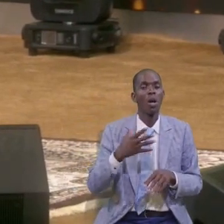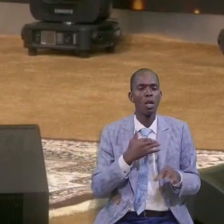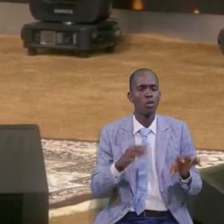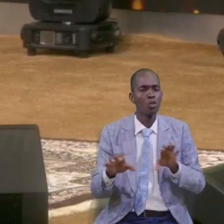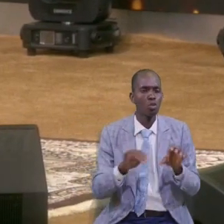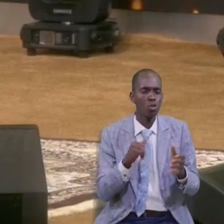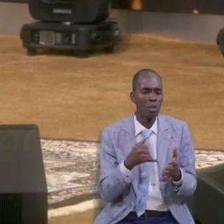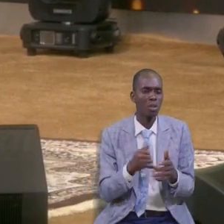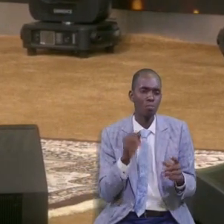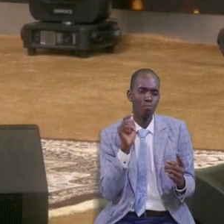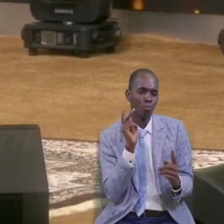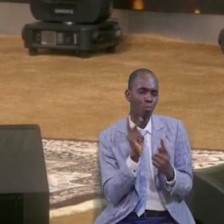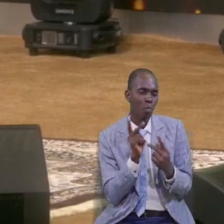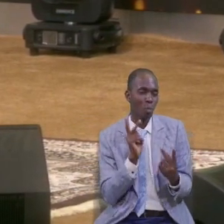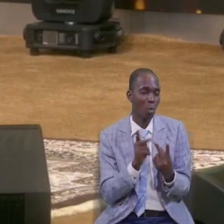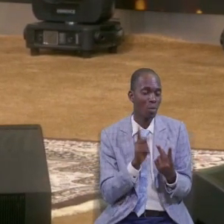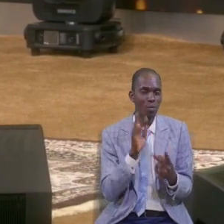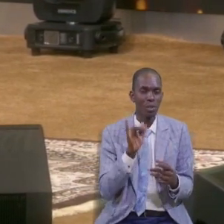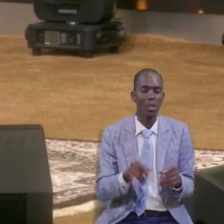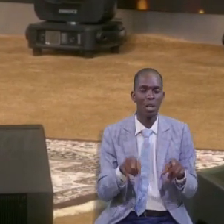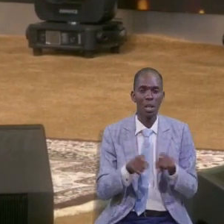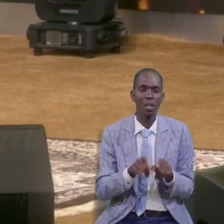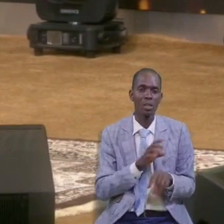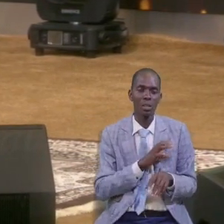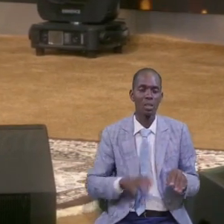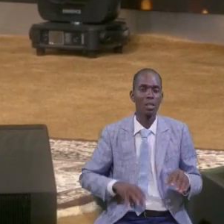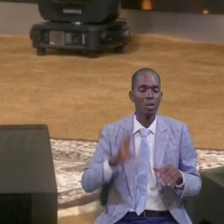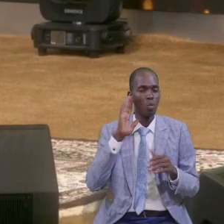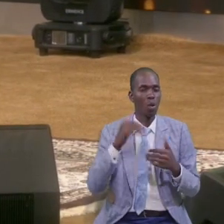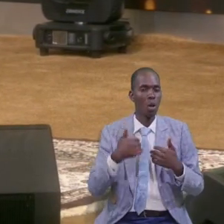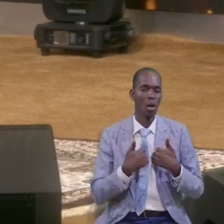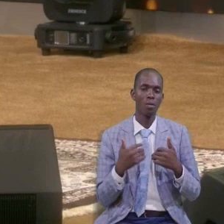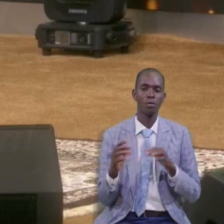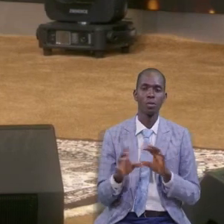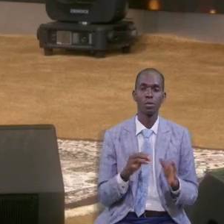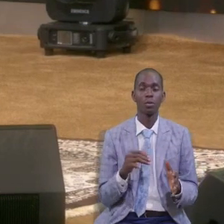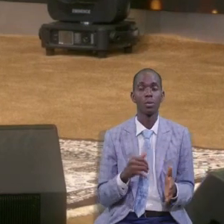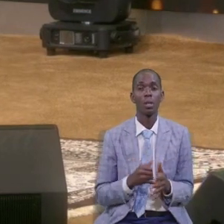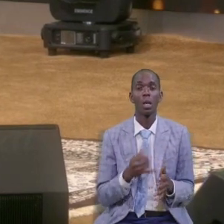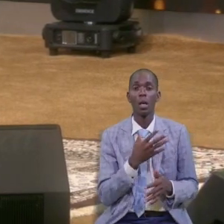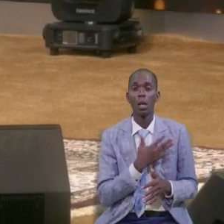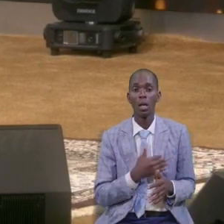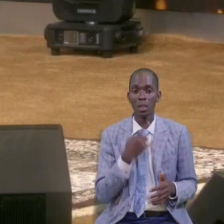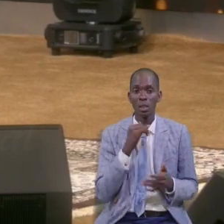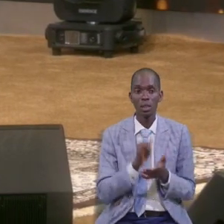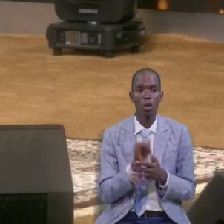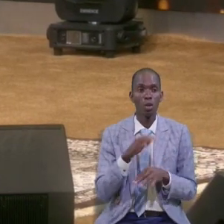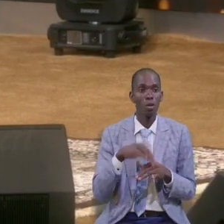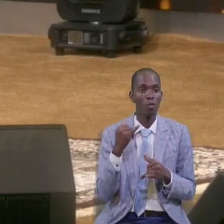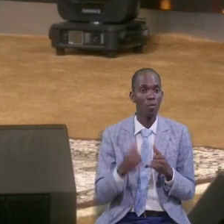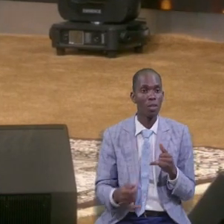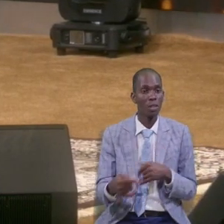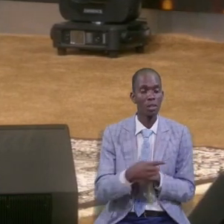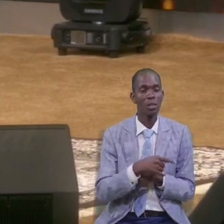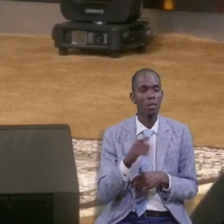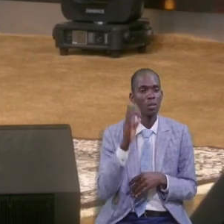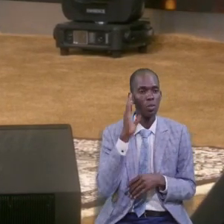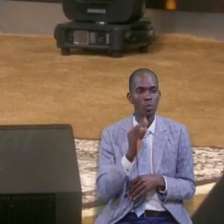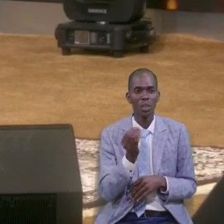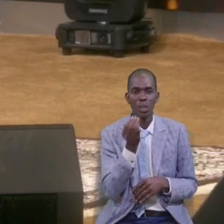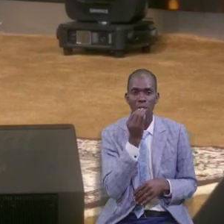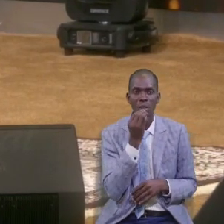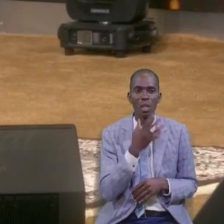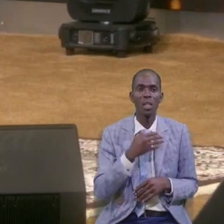them. If they do that on the final day, he says, they will eat and drink with him at his table in